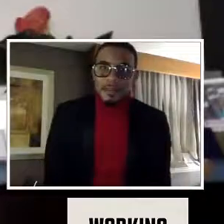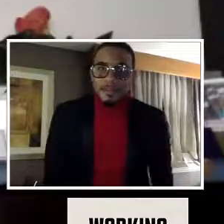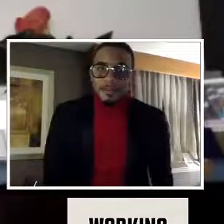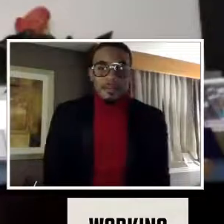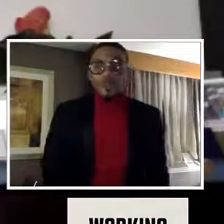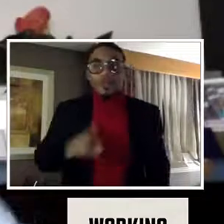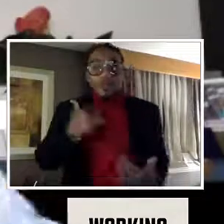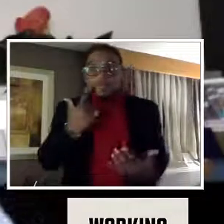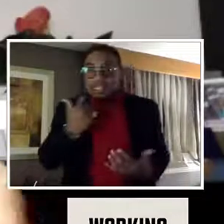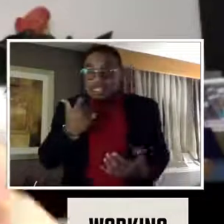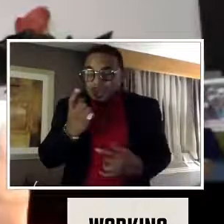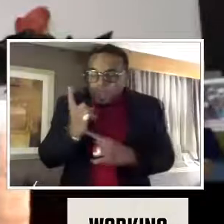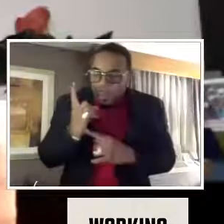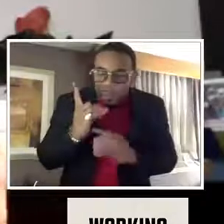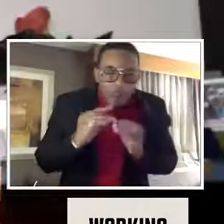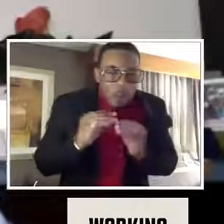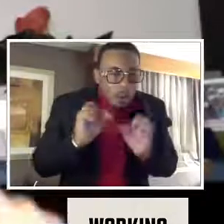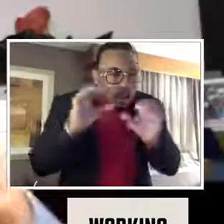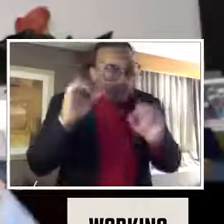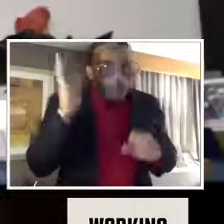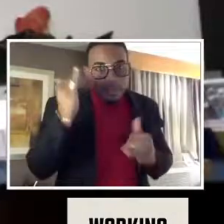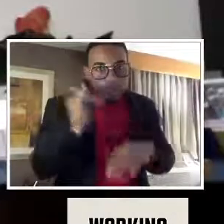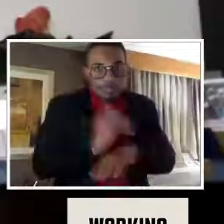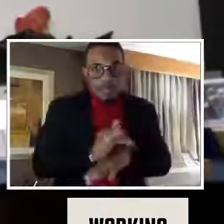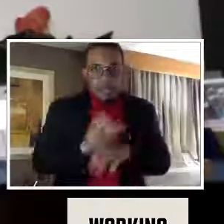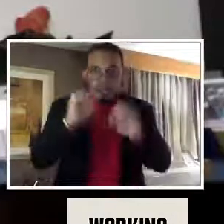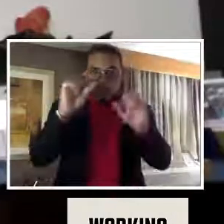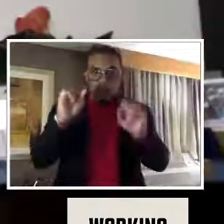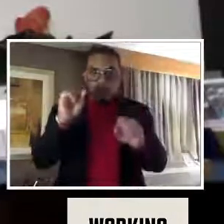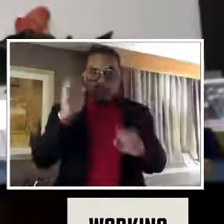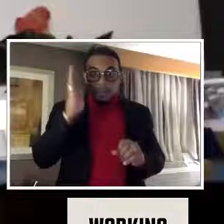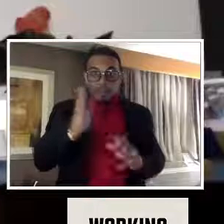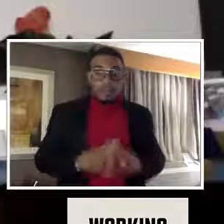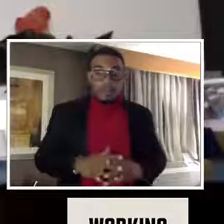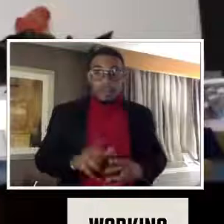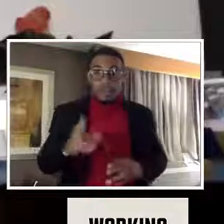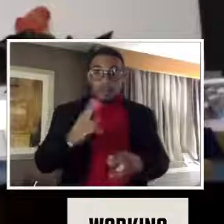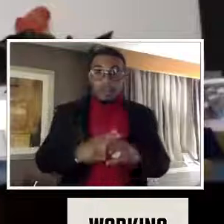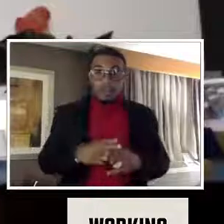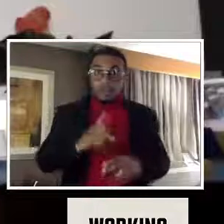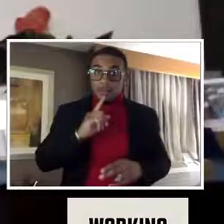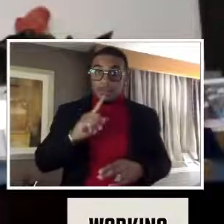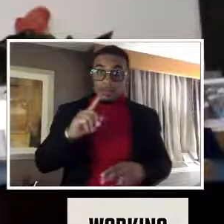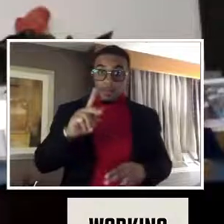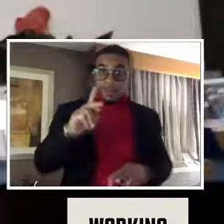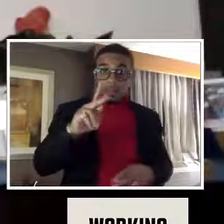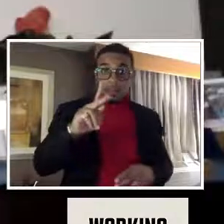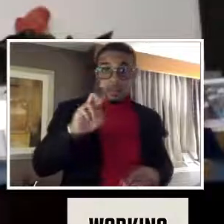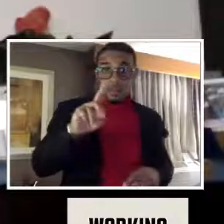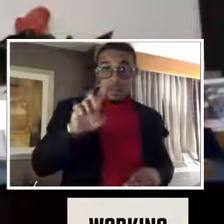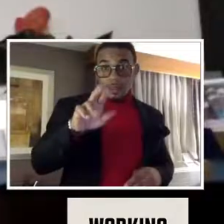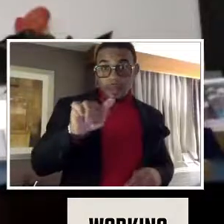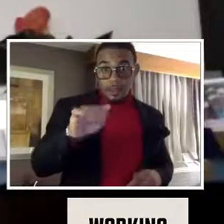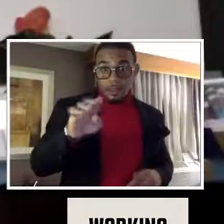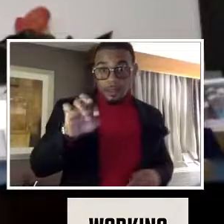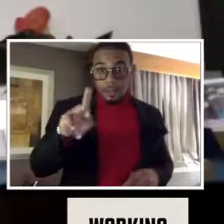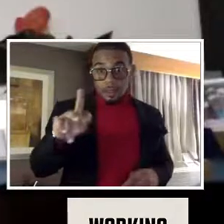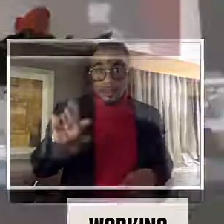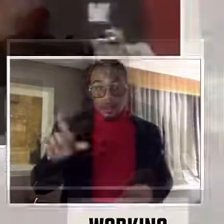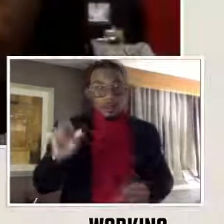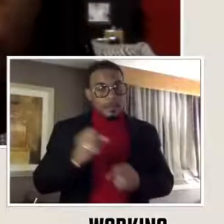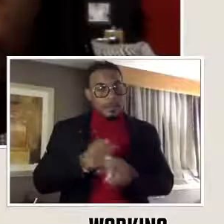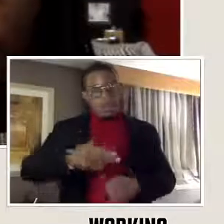have just one more incredible speaker tonight, an incredible speaker. Her name is Kendra Brooks, and she